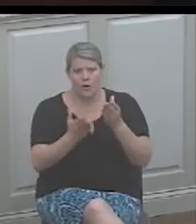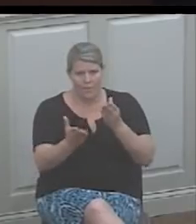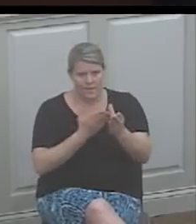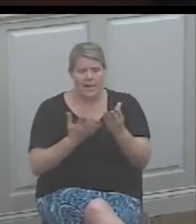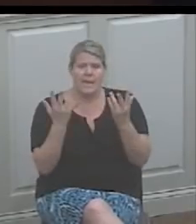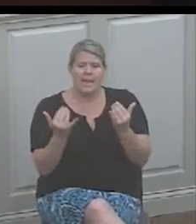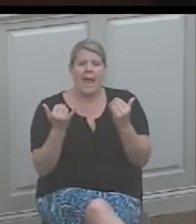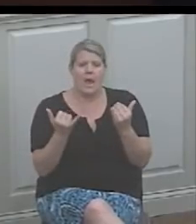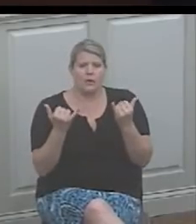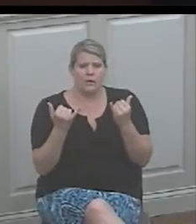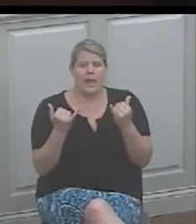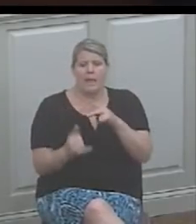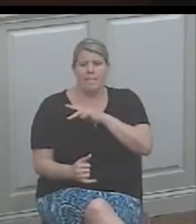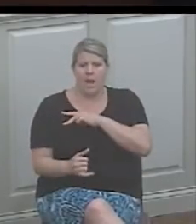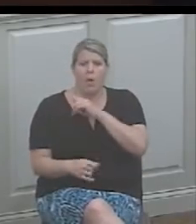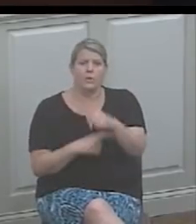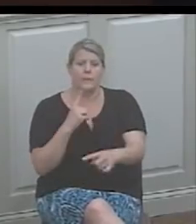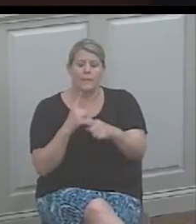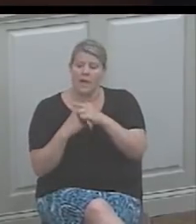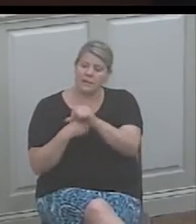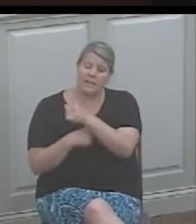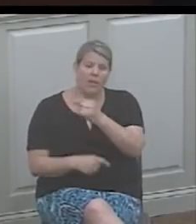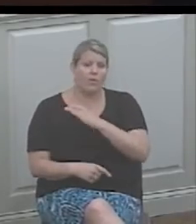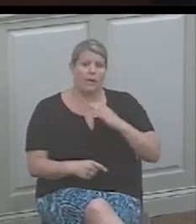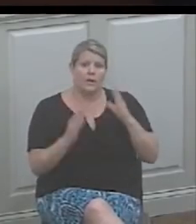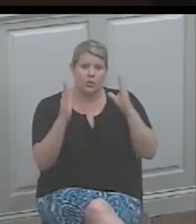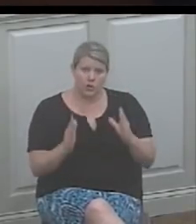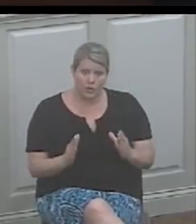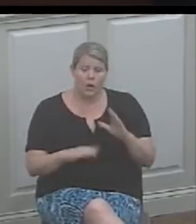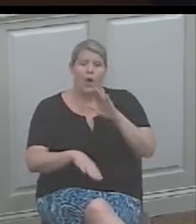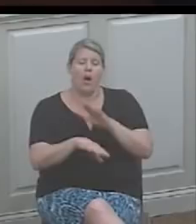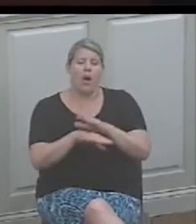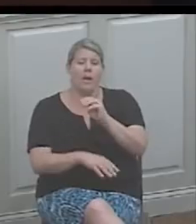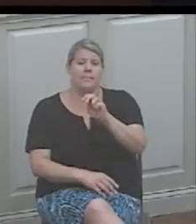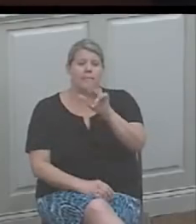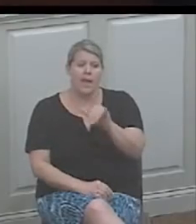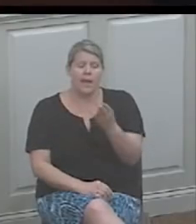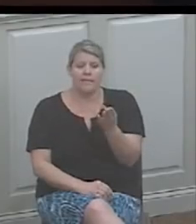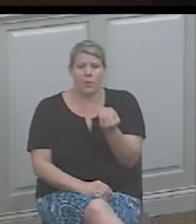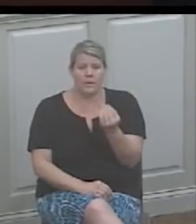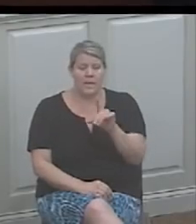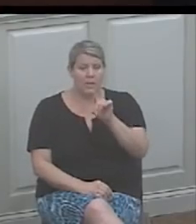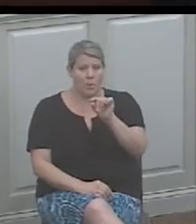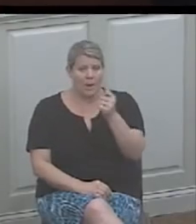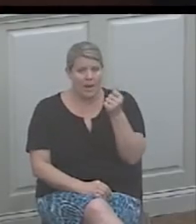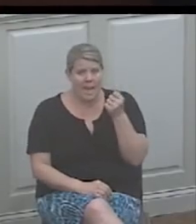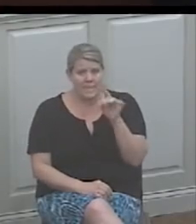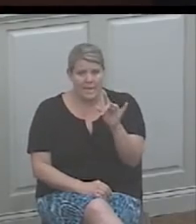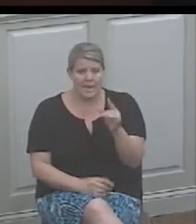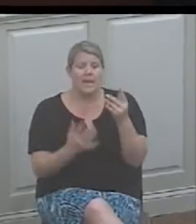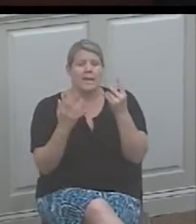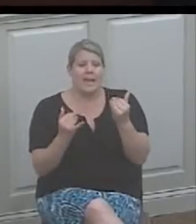resolved that Mayor G. Michael Parris and the City Commissioners of the City of Danville on this 14th day of May 2018 do hereby